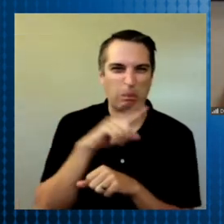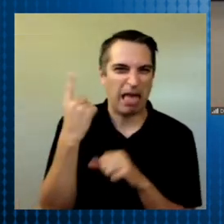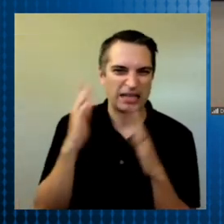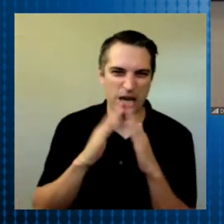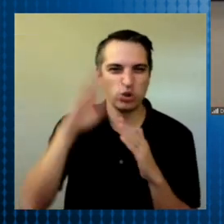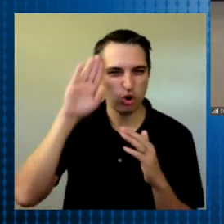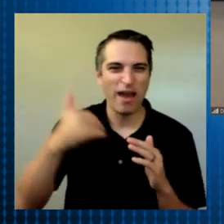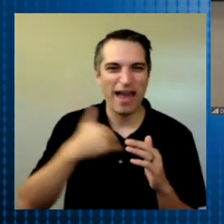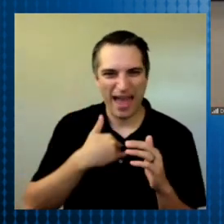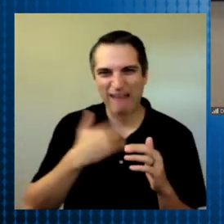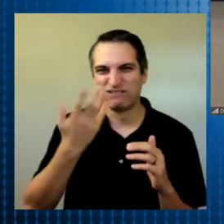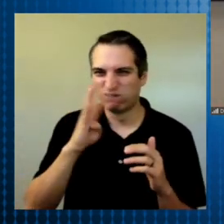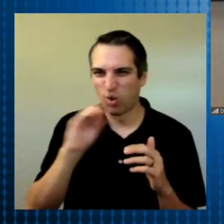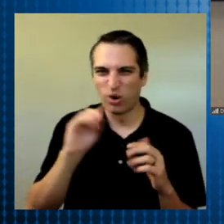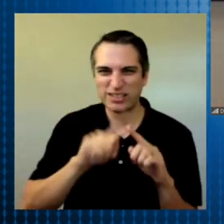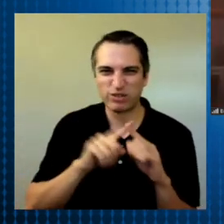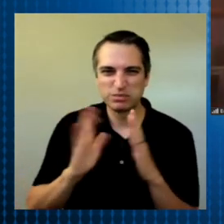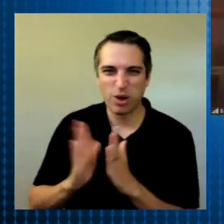the Oklahoma history. But it's